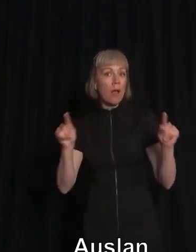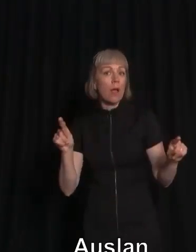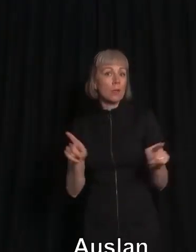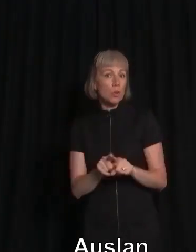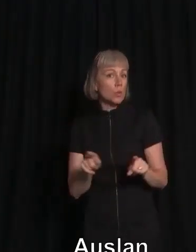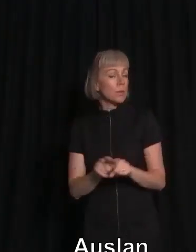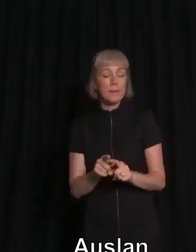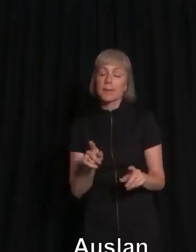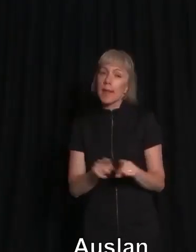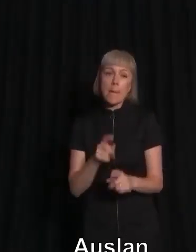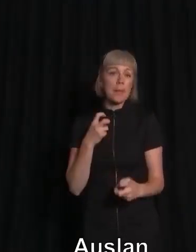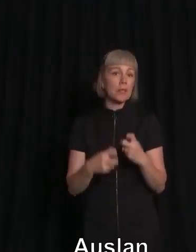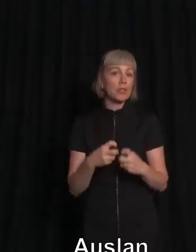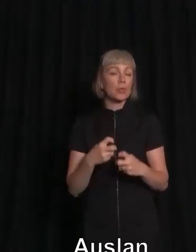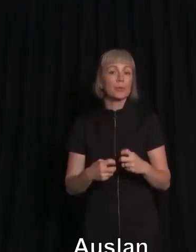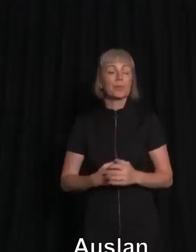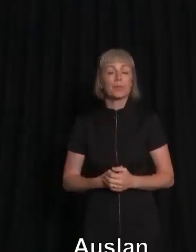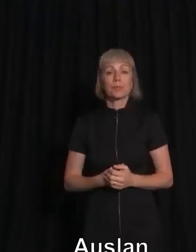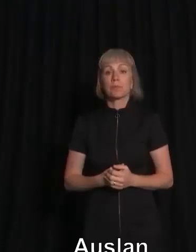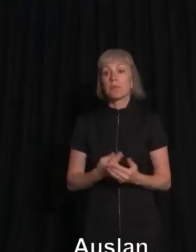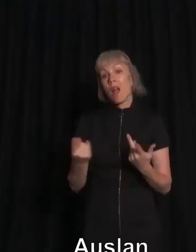well that in terms of the good work,